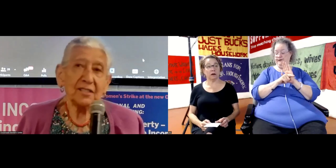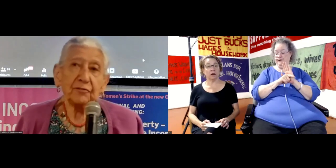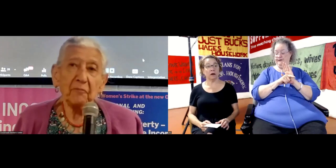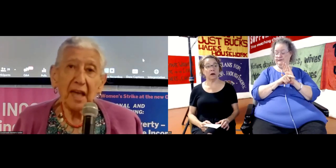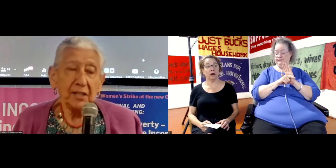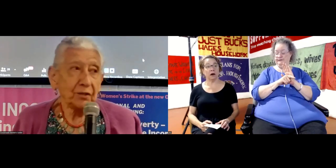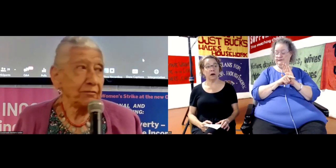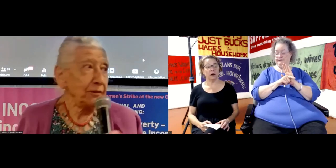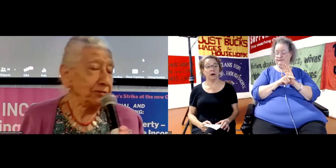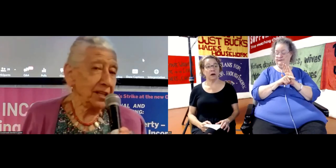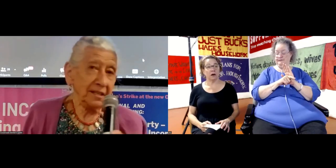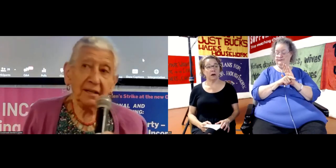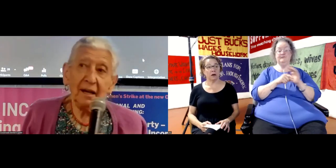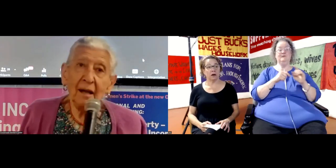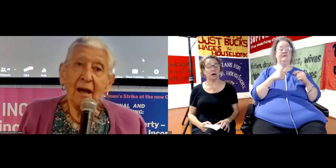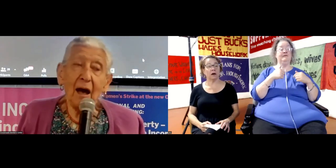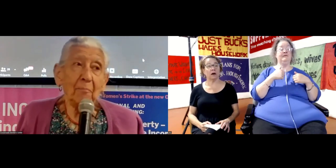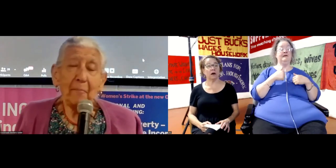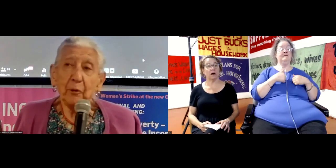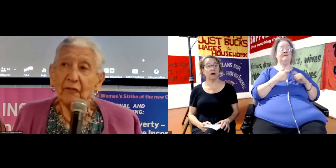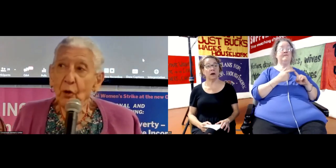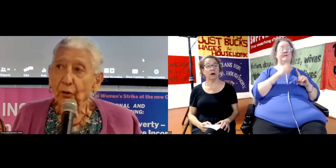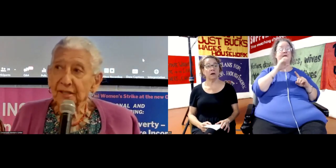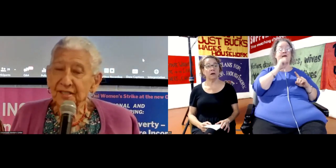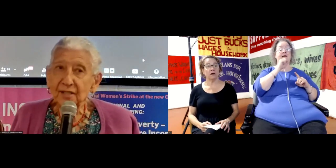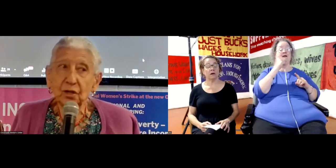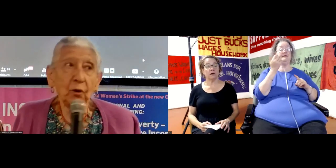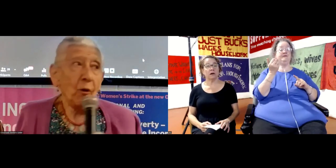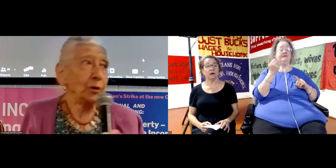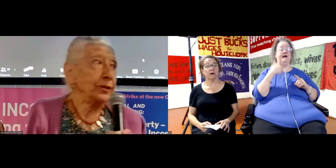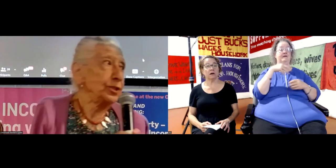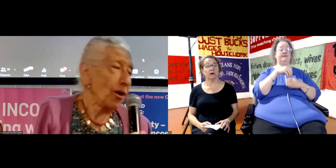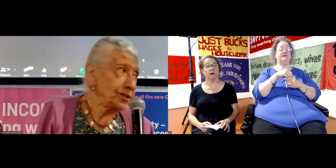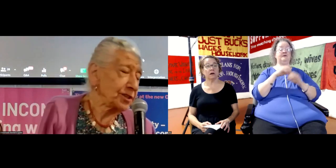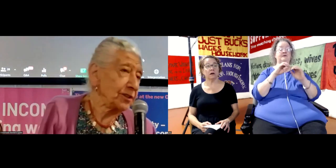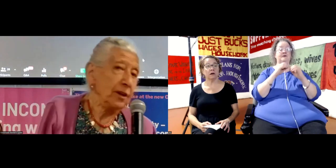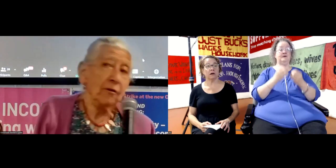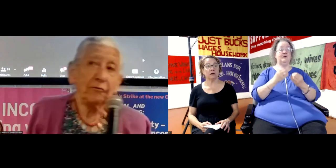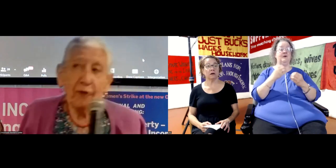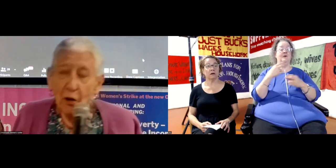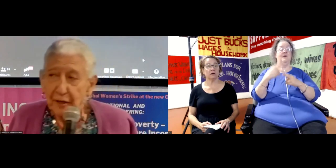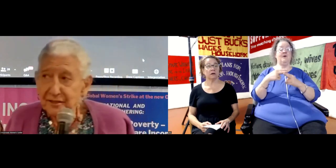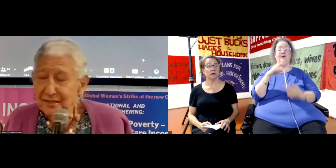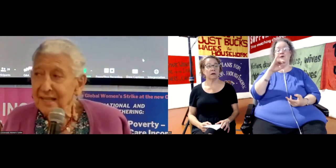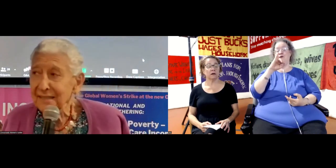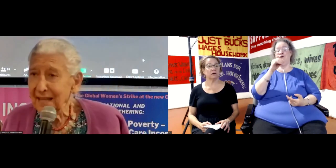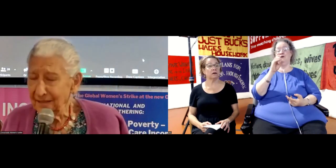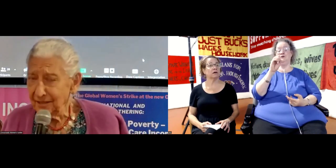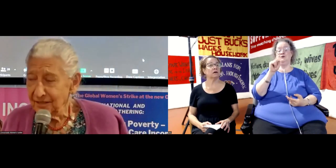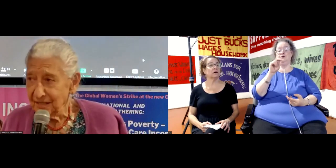I was, from the age of 15, a member of an organization called the Johnson